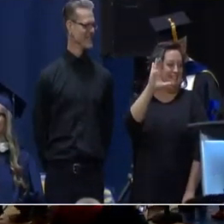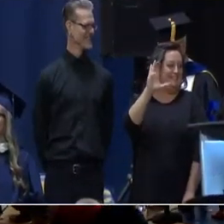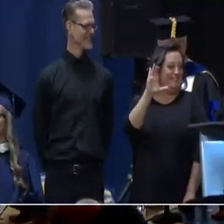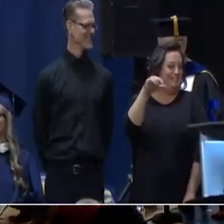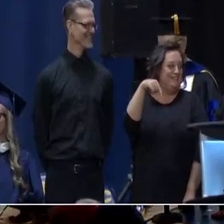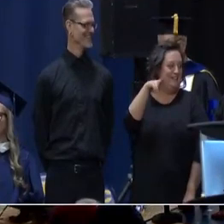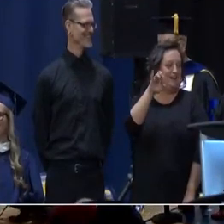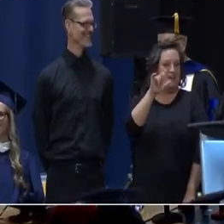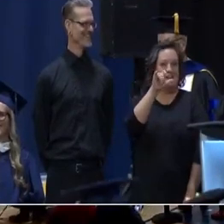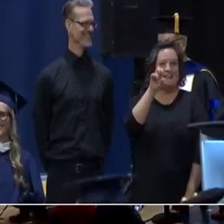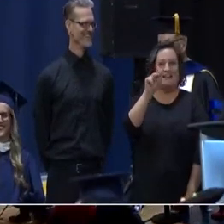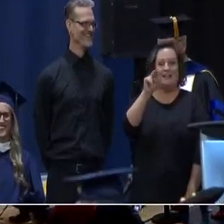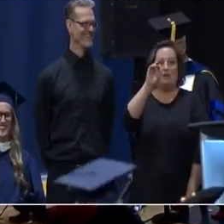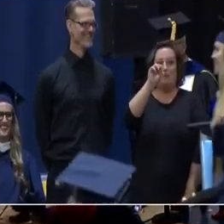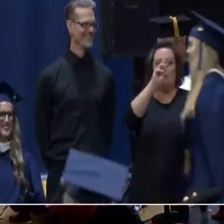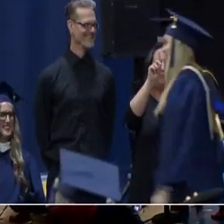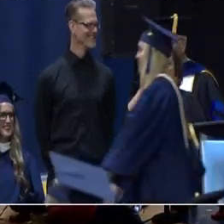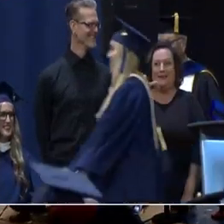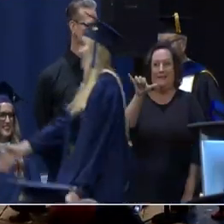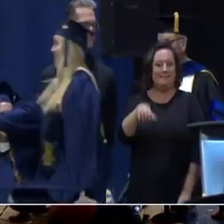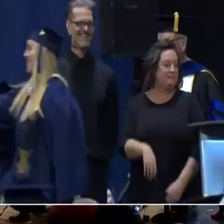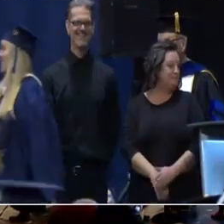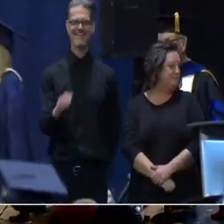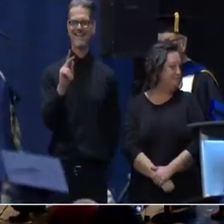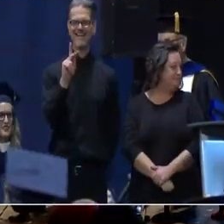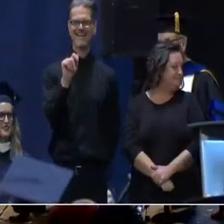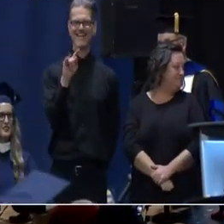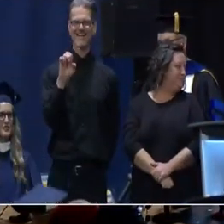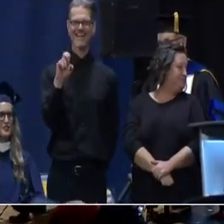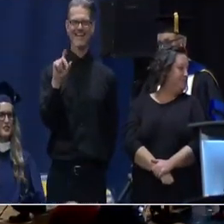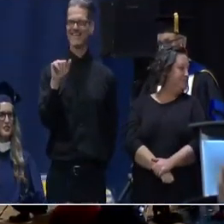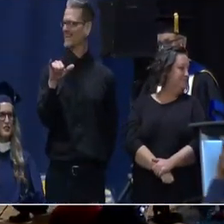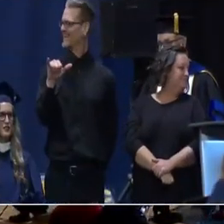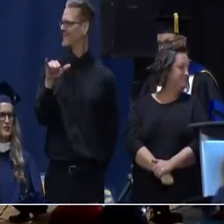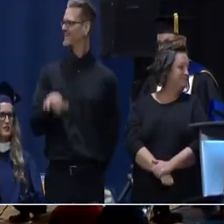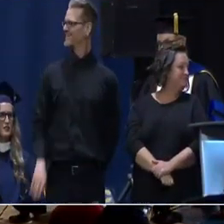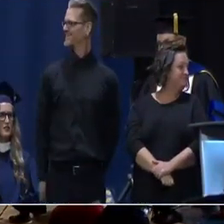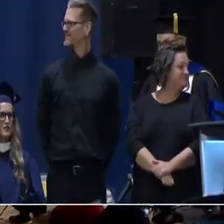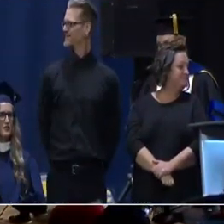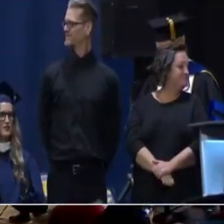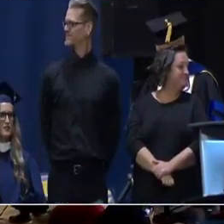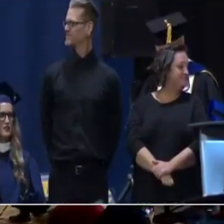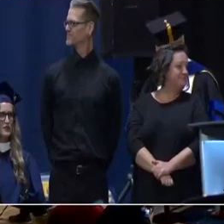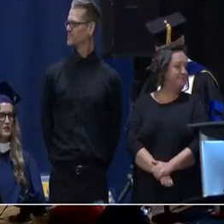Jacqueline Moody. Katie Gay.